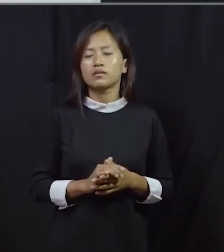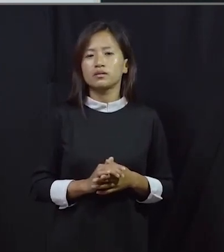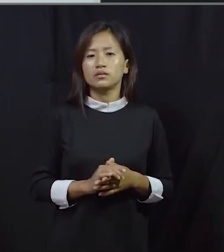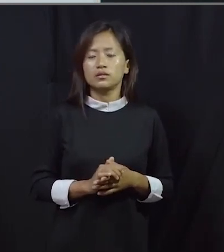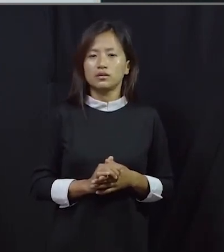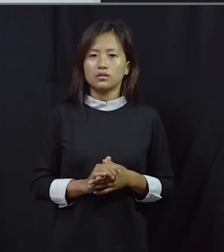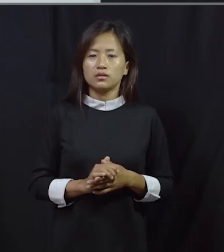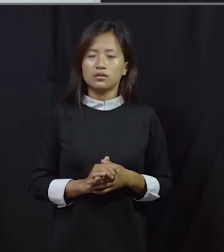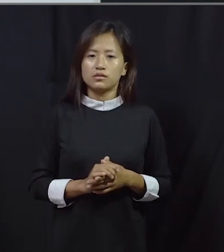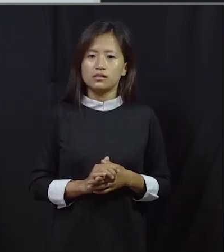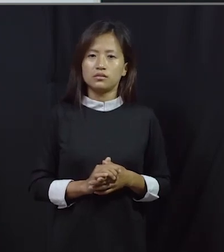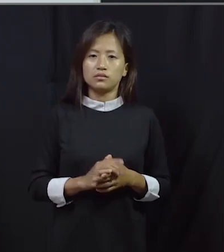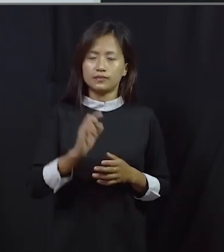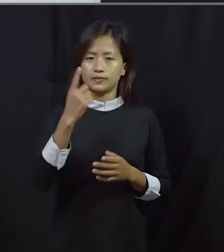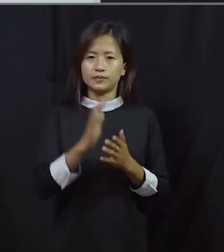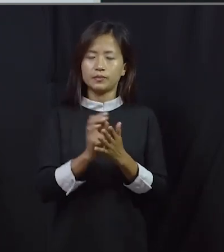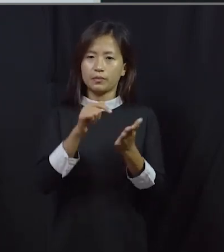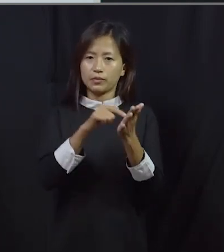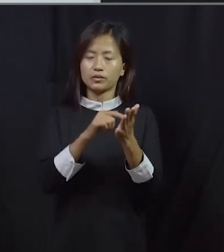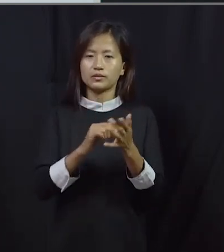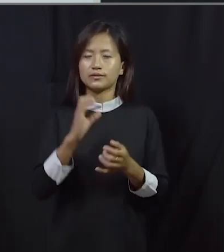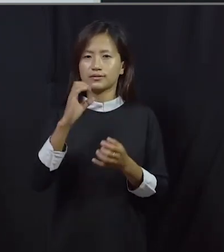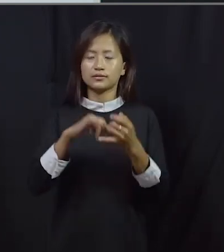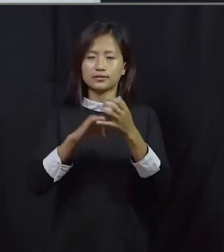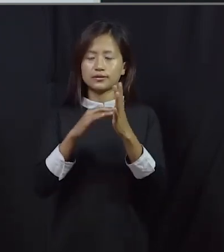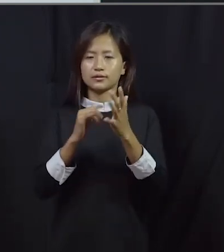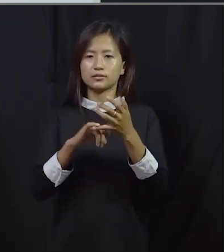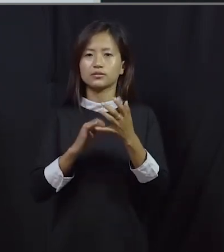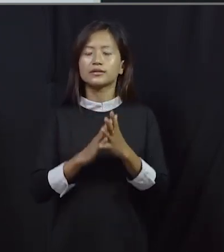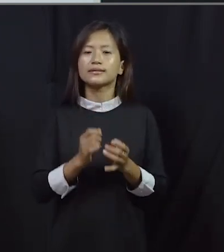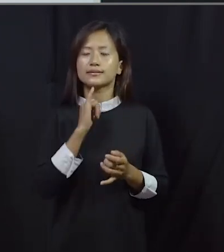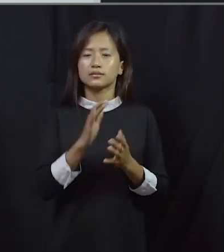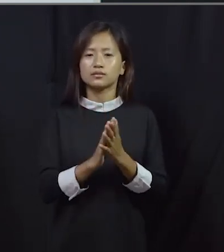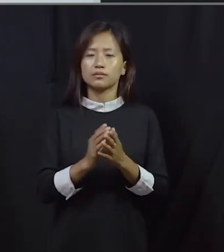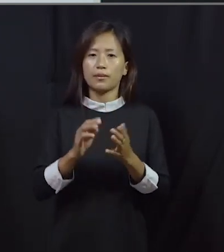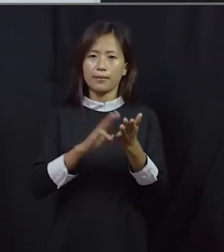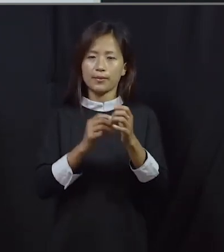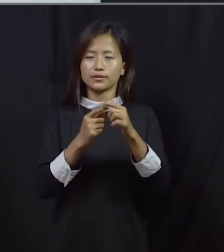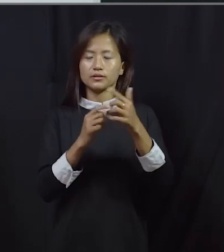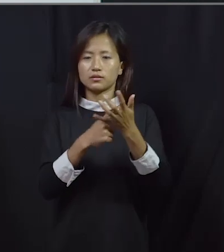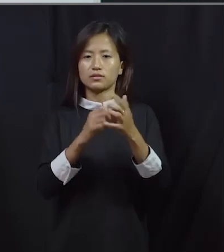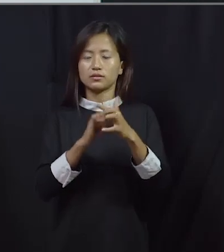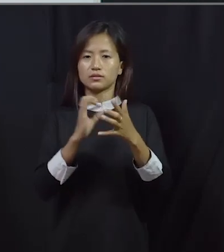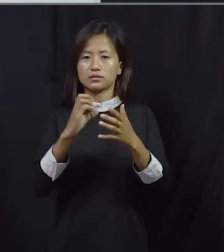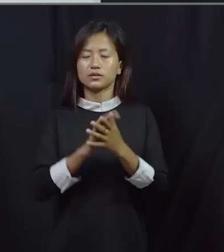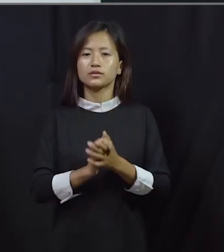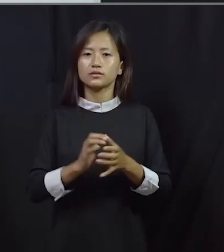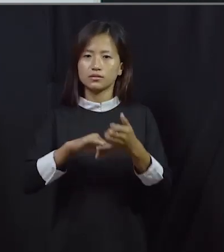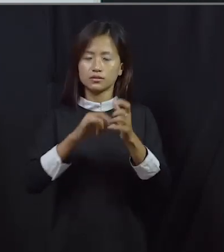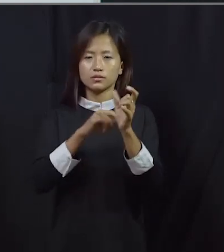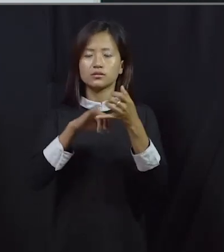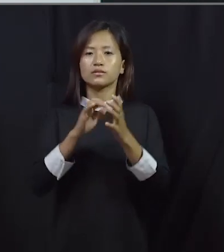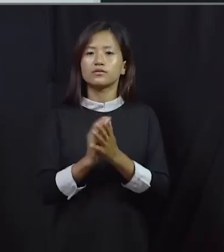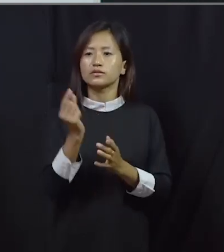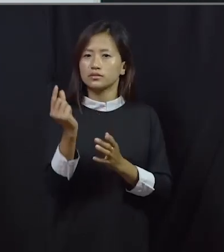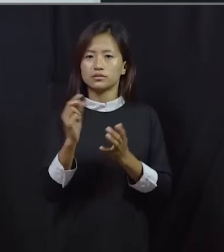in France. As one more point, CGS and MKS are metric system of unit, okay? And FPS is